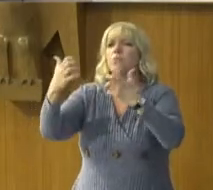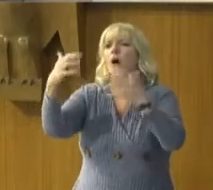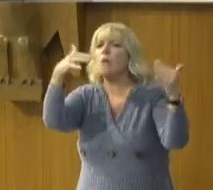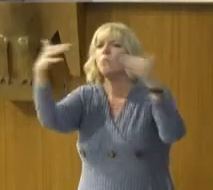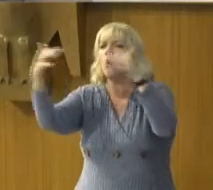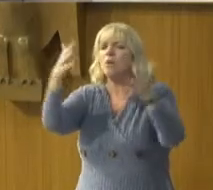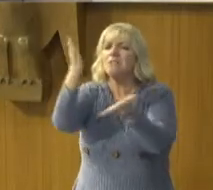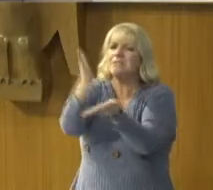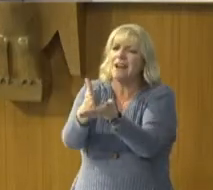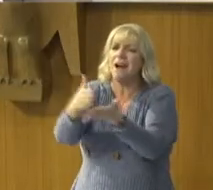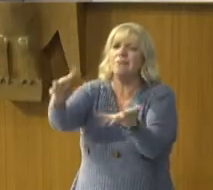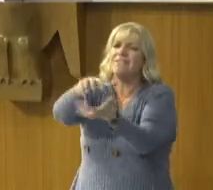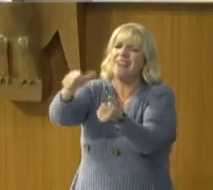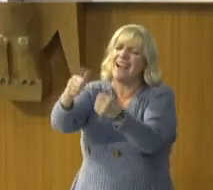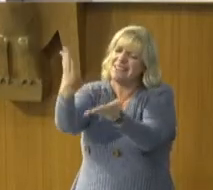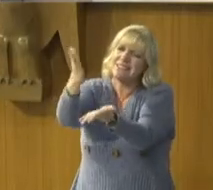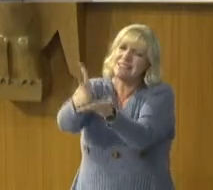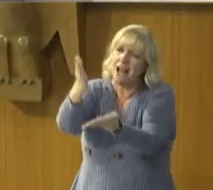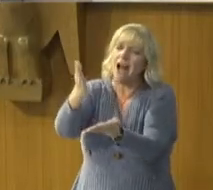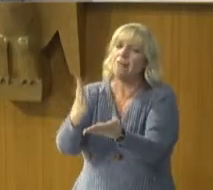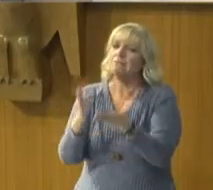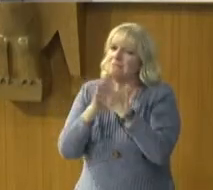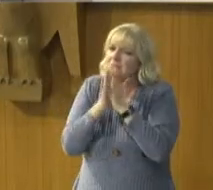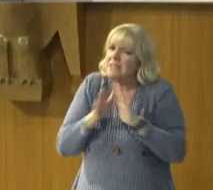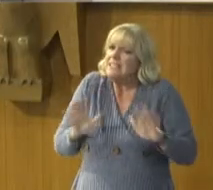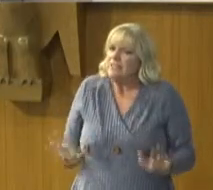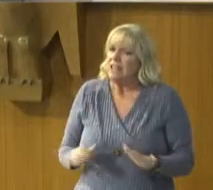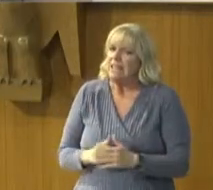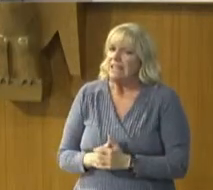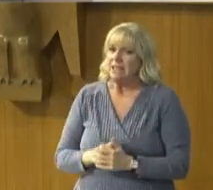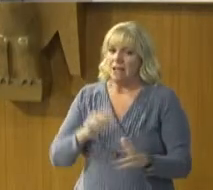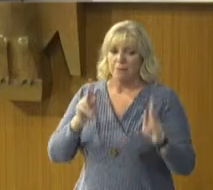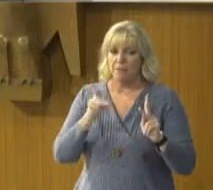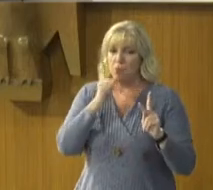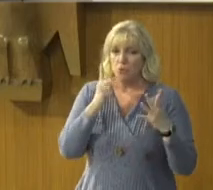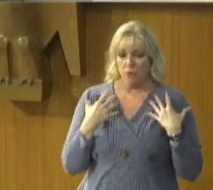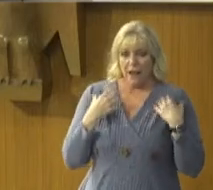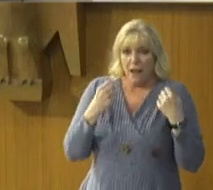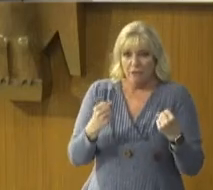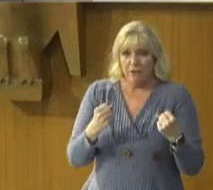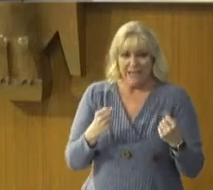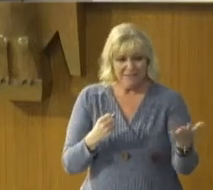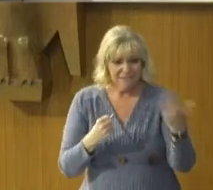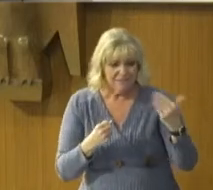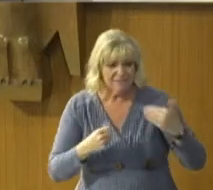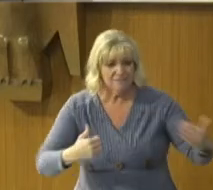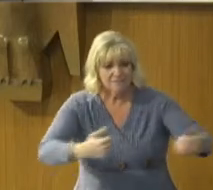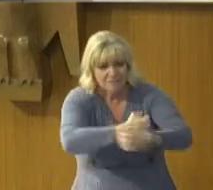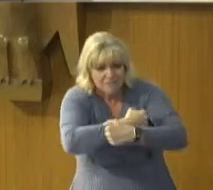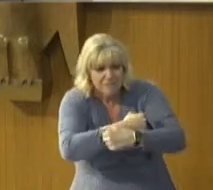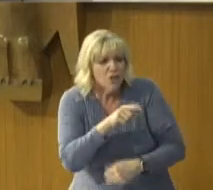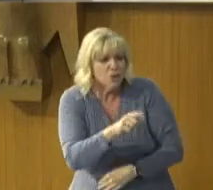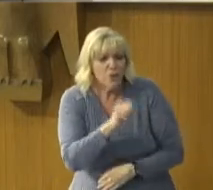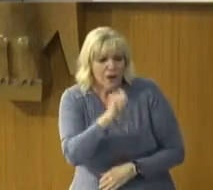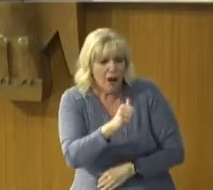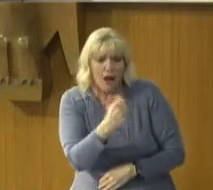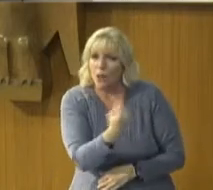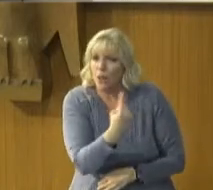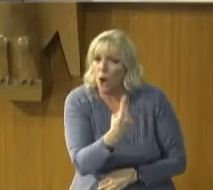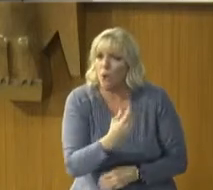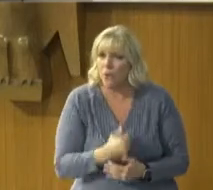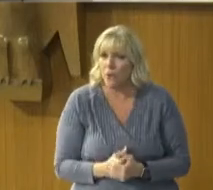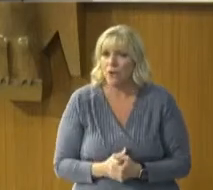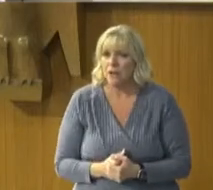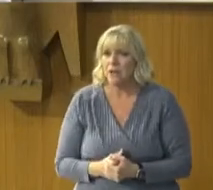to violence. When someone in recovery is embraced and promised they will not be fighting their addiction alone.